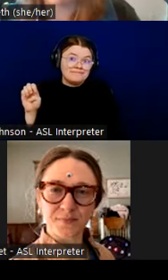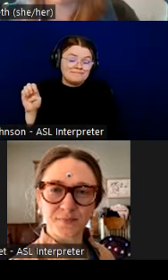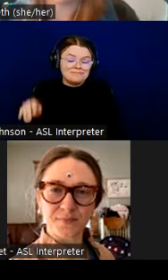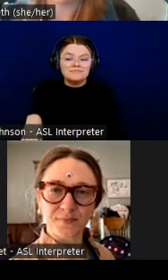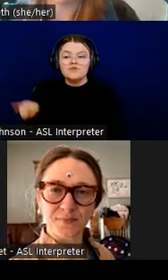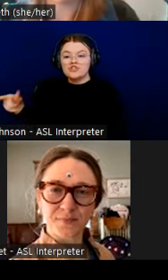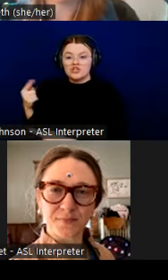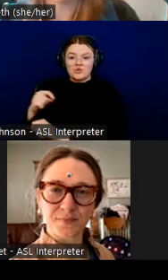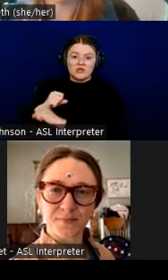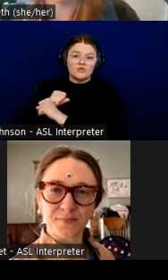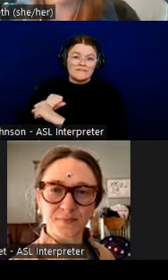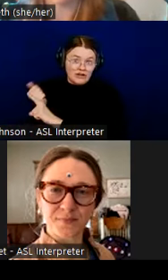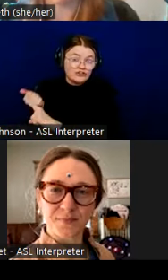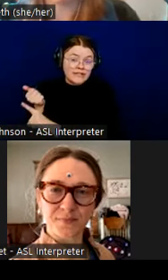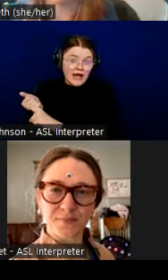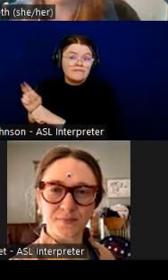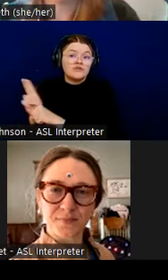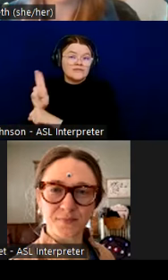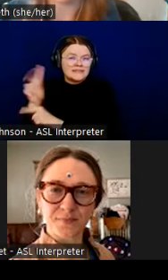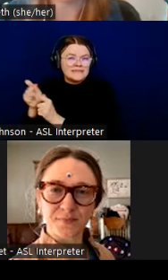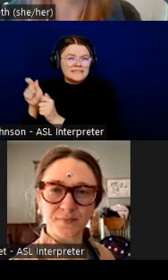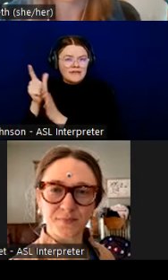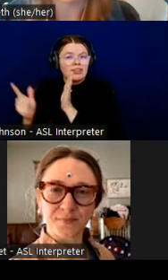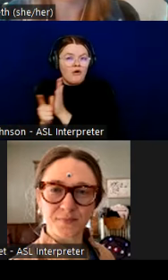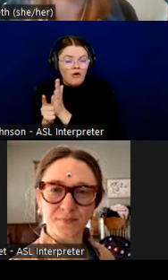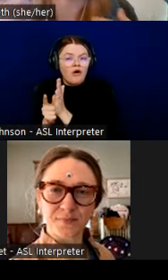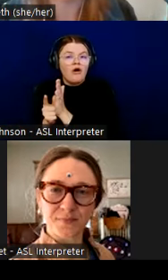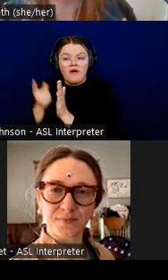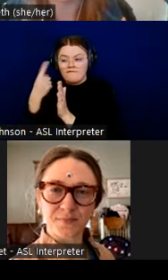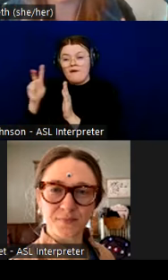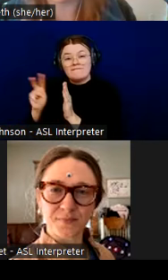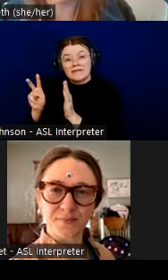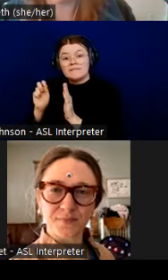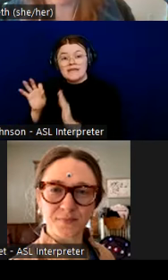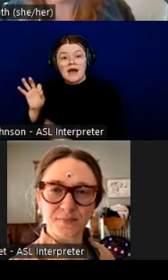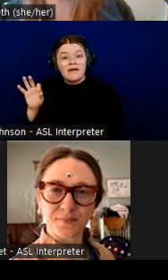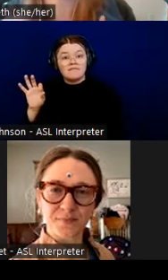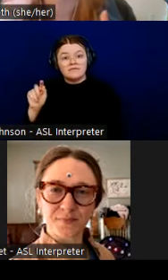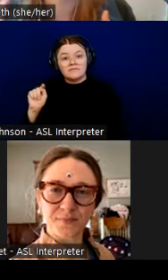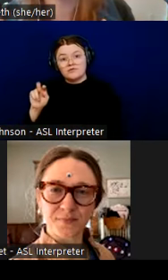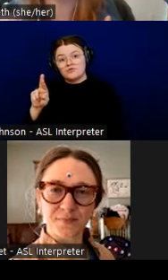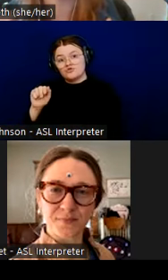allows trafficking victims to have what's called an affirmative